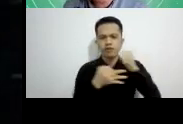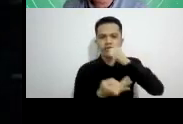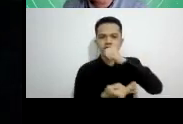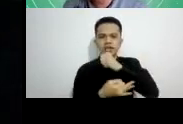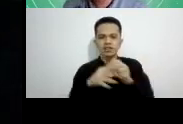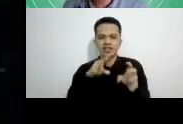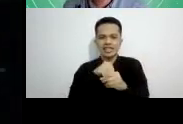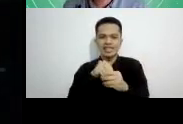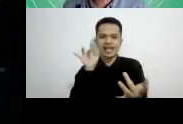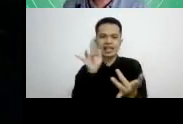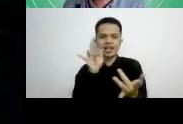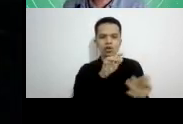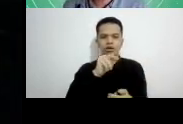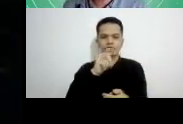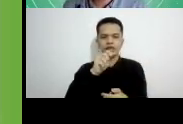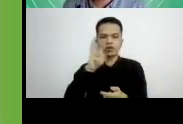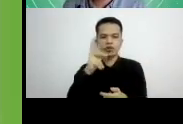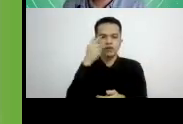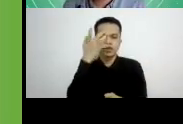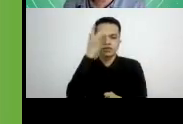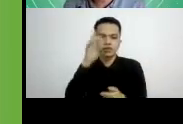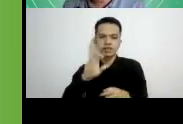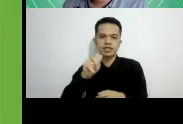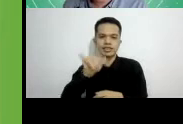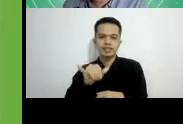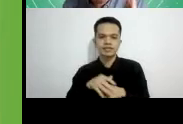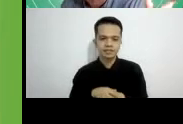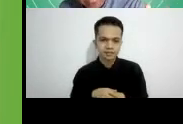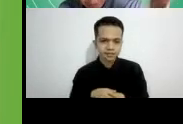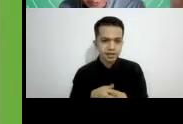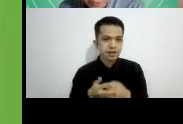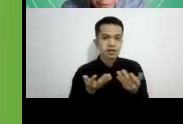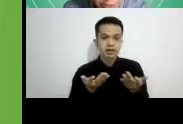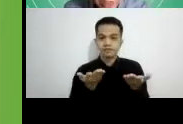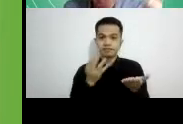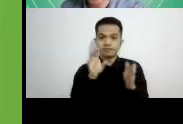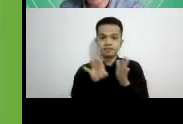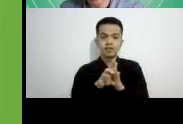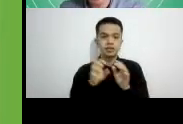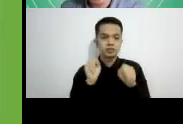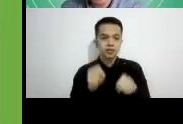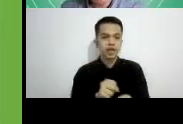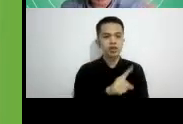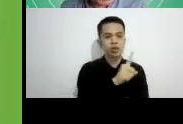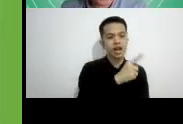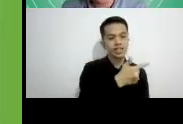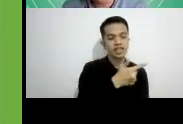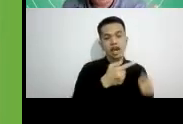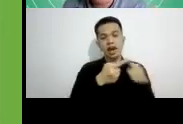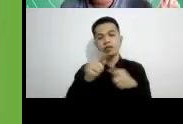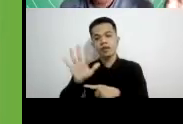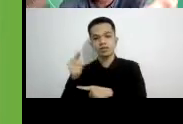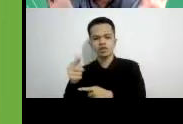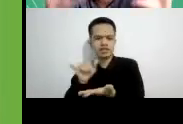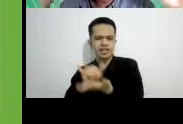concept in smart cities. Now, so here, so you can go from 1G all the way to 5G. But the gist is really just